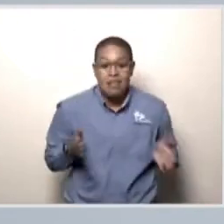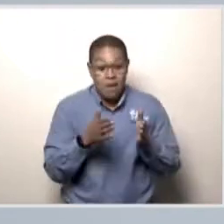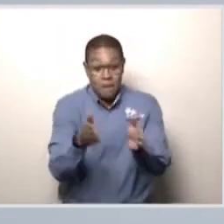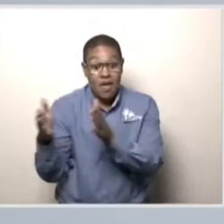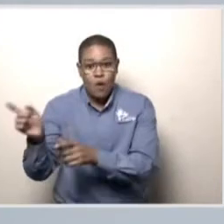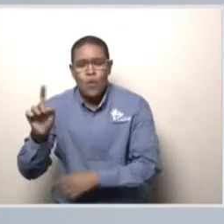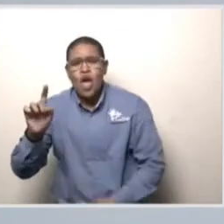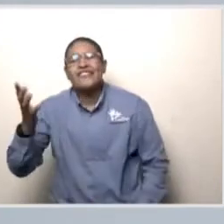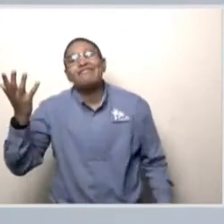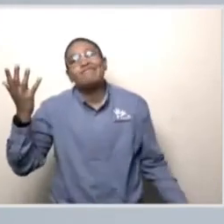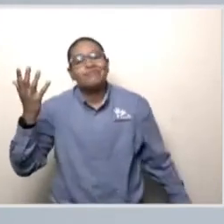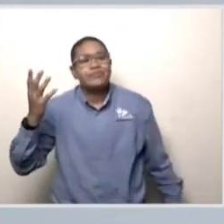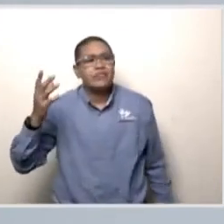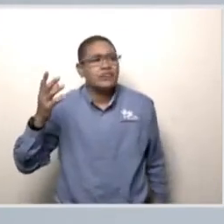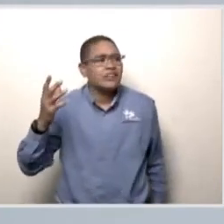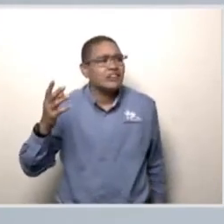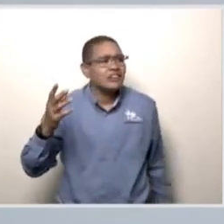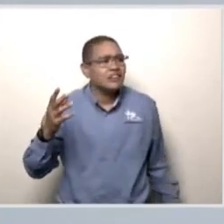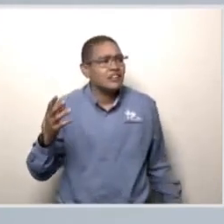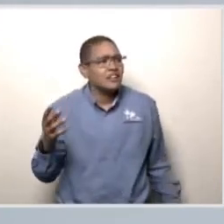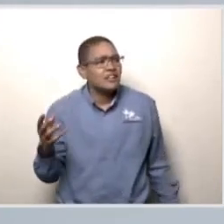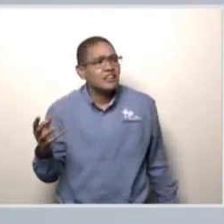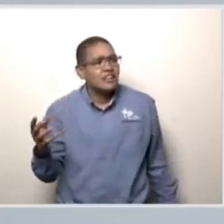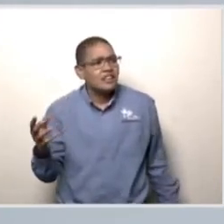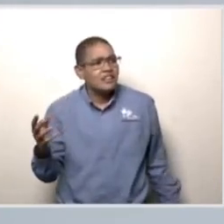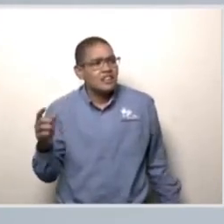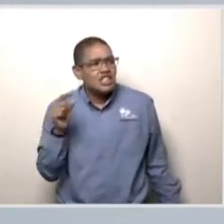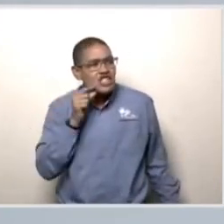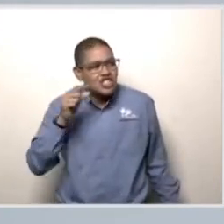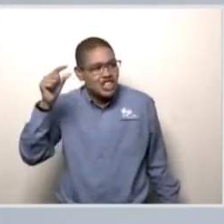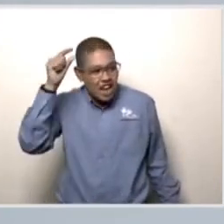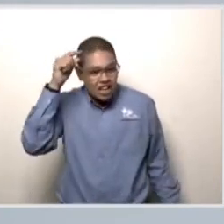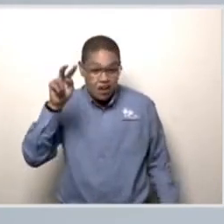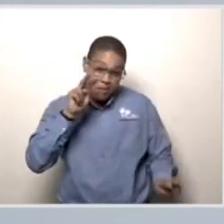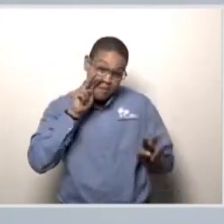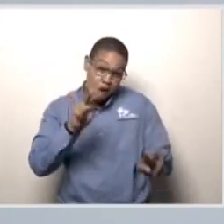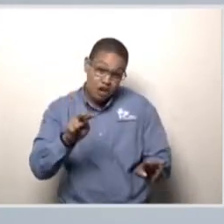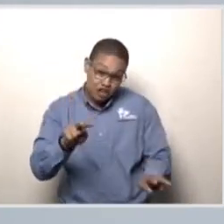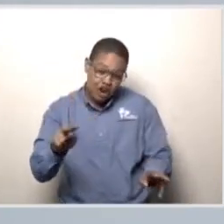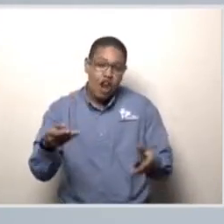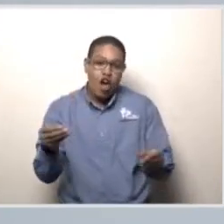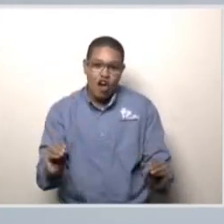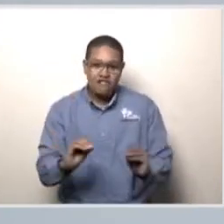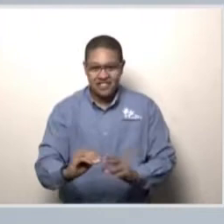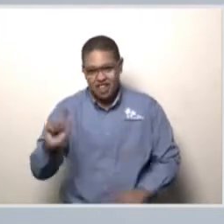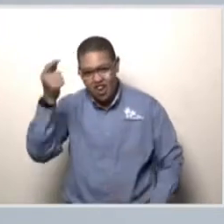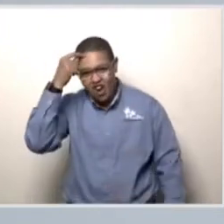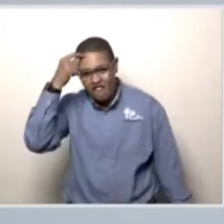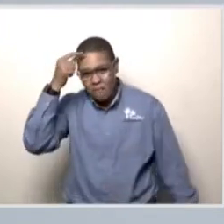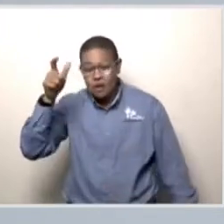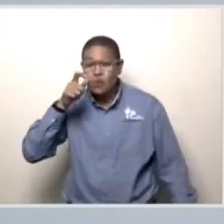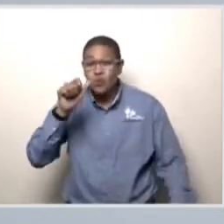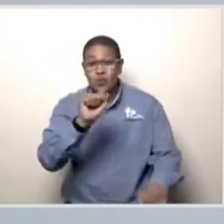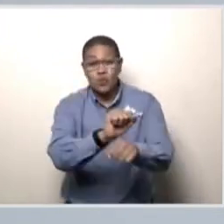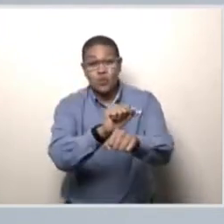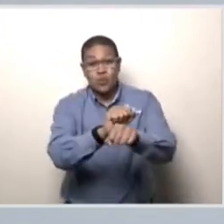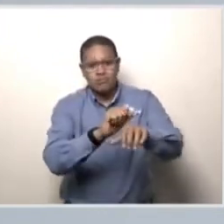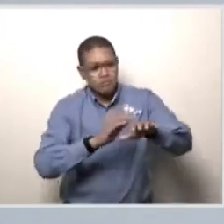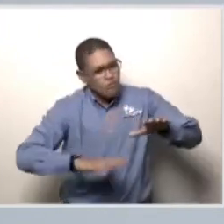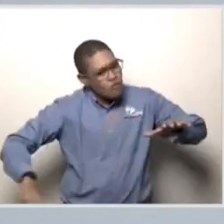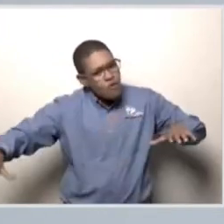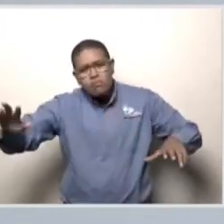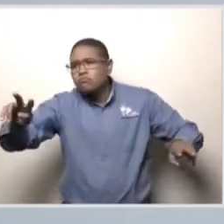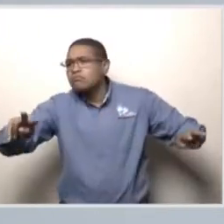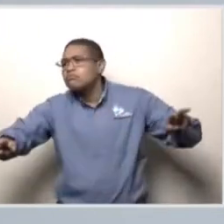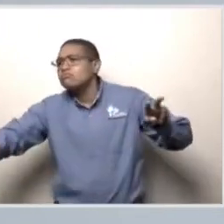a gender monitoring office in the government, which works across the board to make